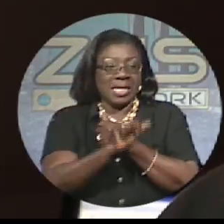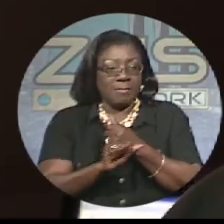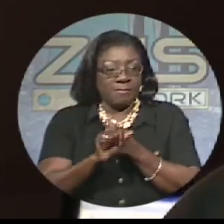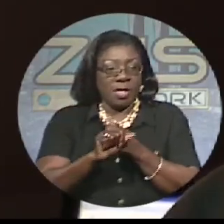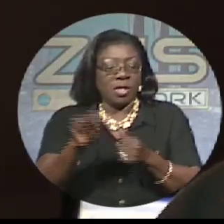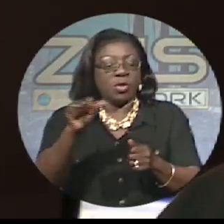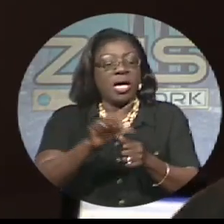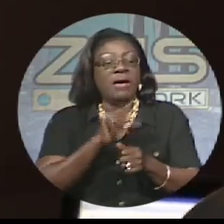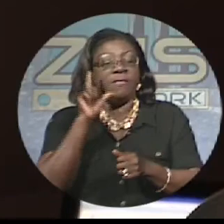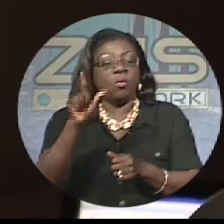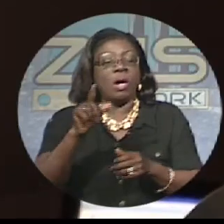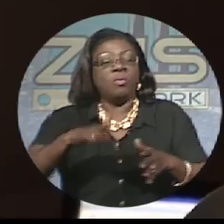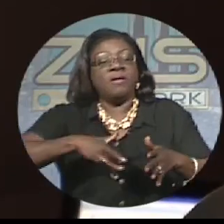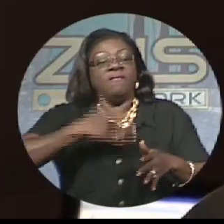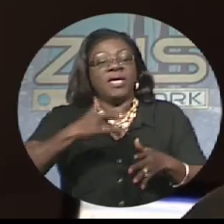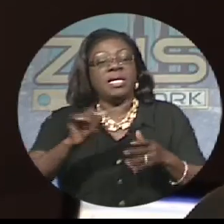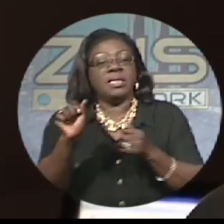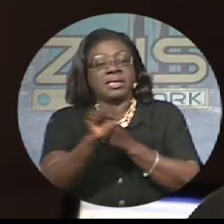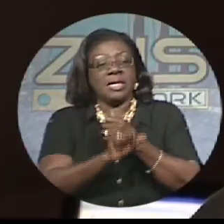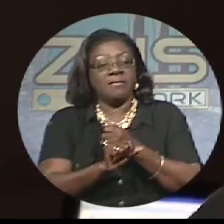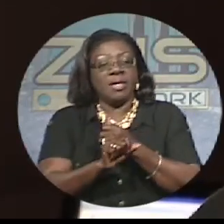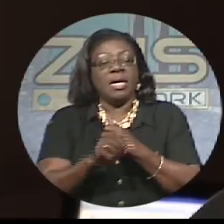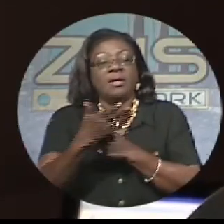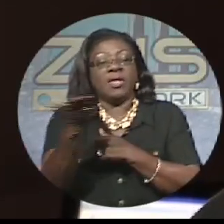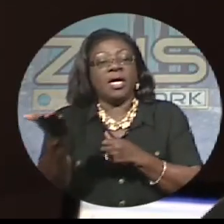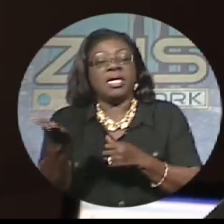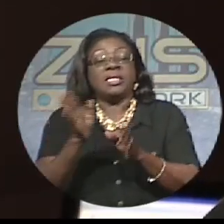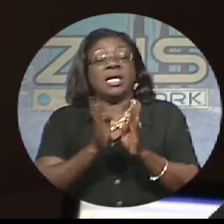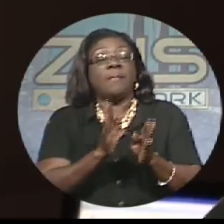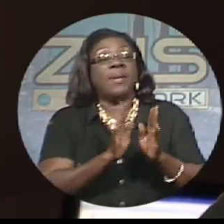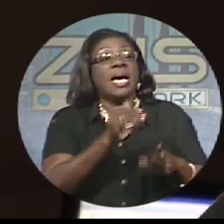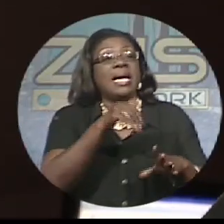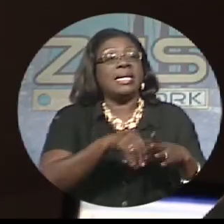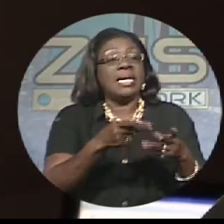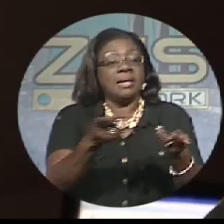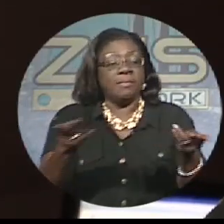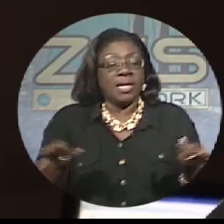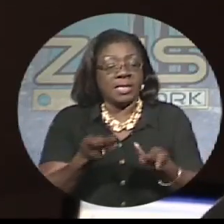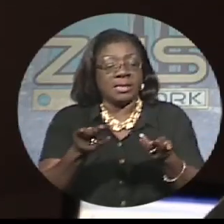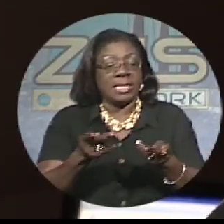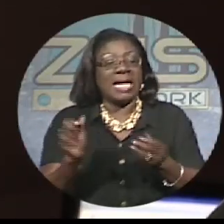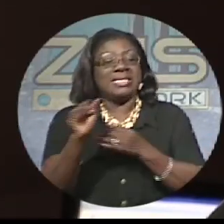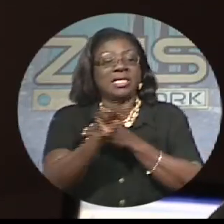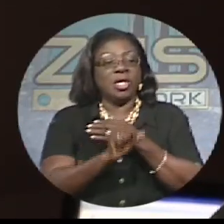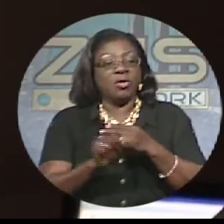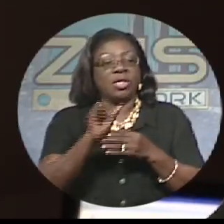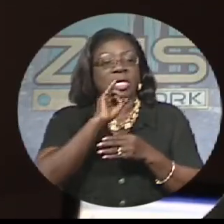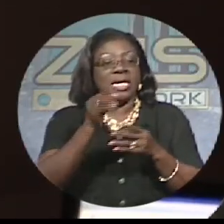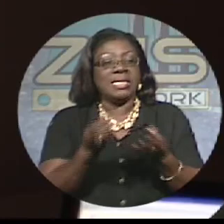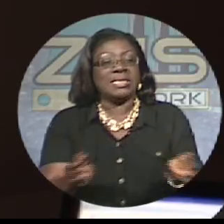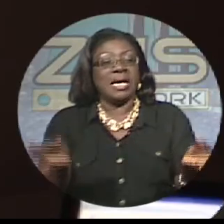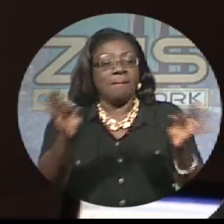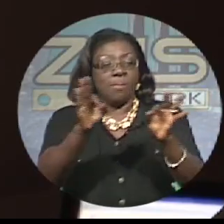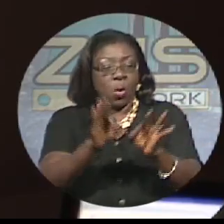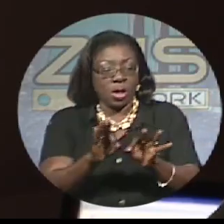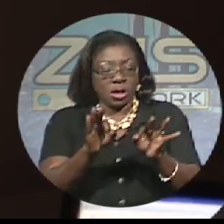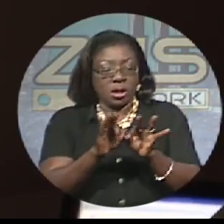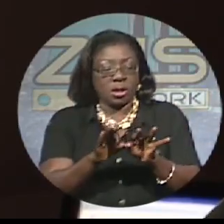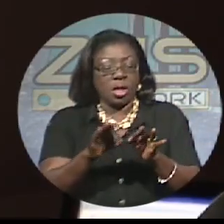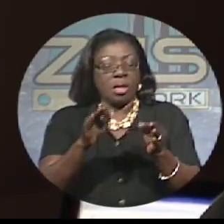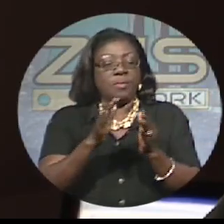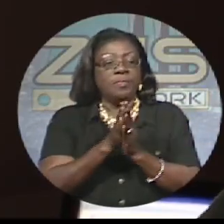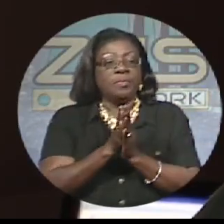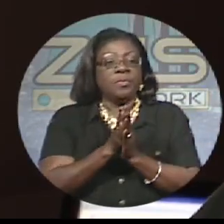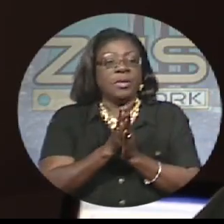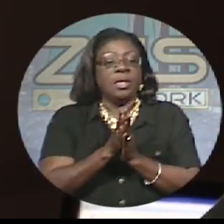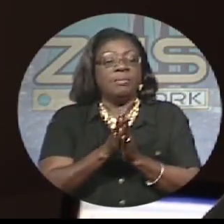everyone will feel safe. There's a plan in place. We continue to develop that plan. And security is paramount, not only with the in the festival